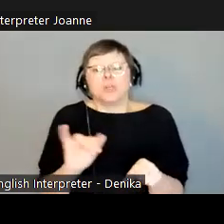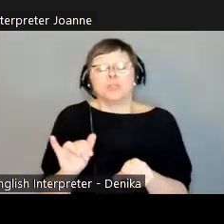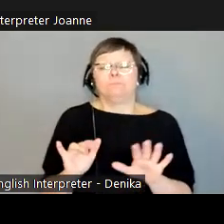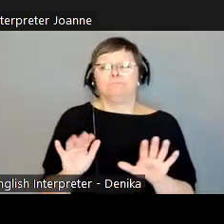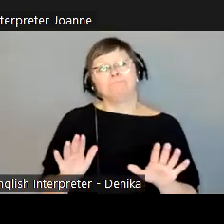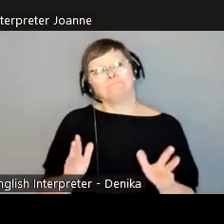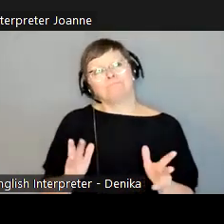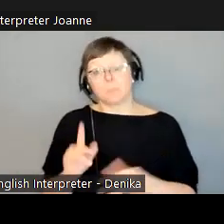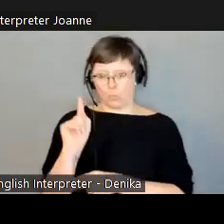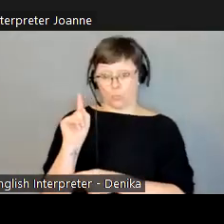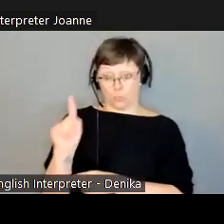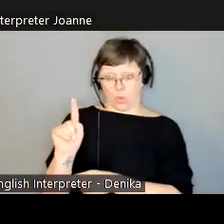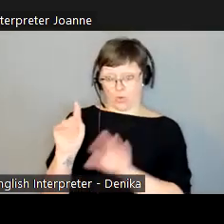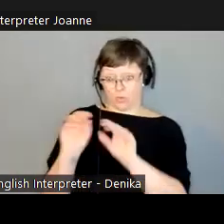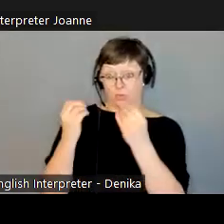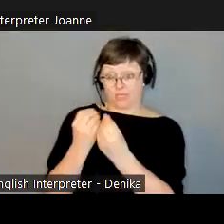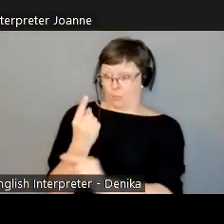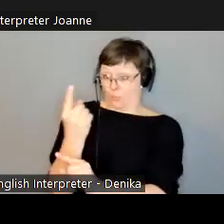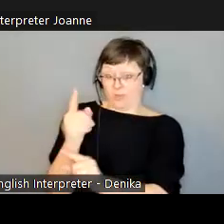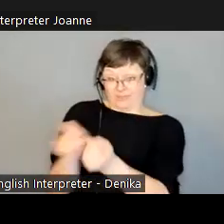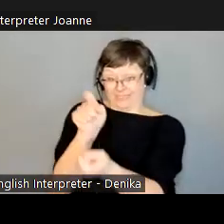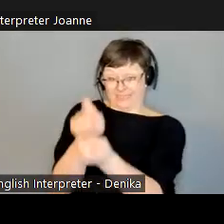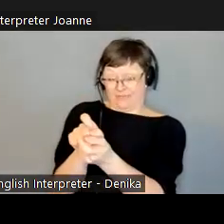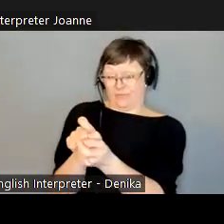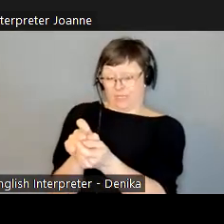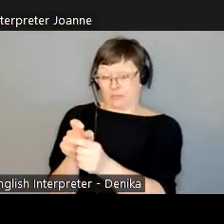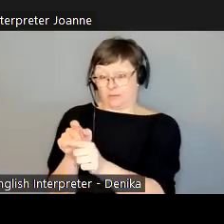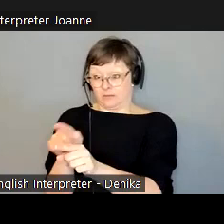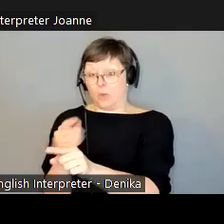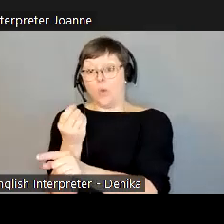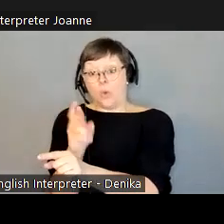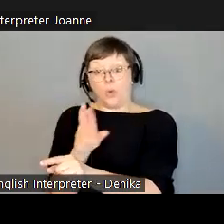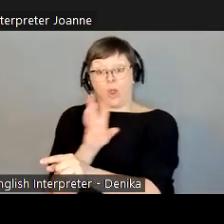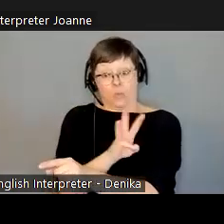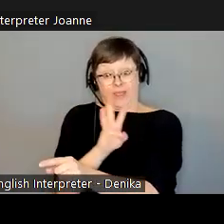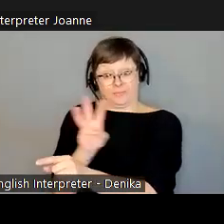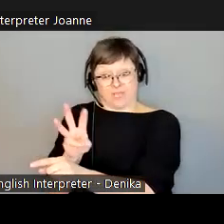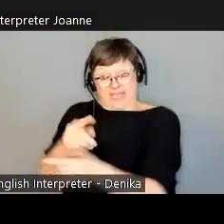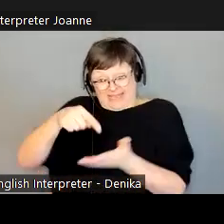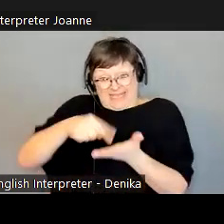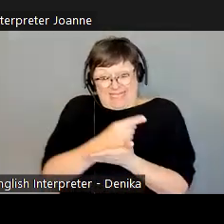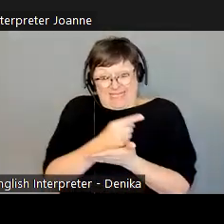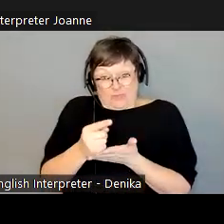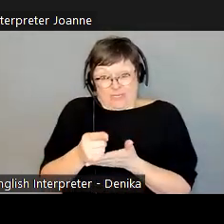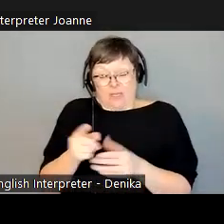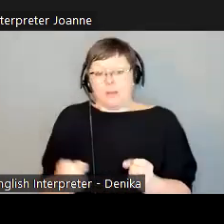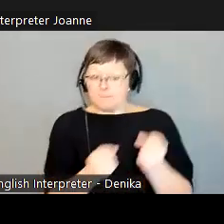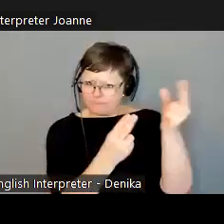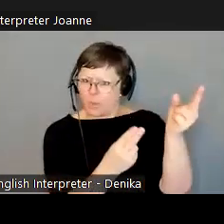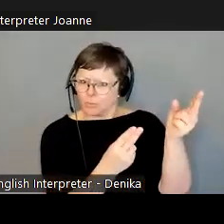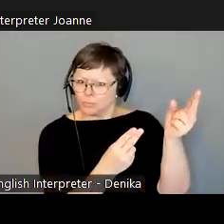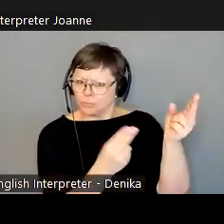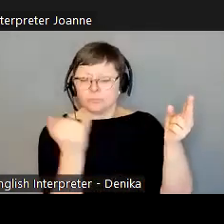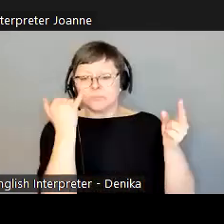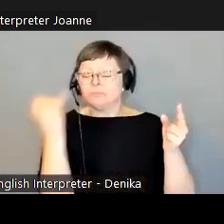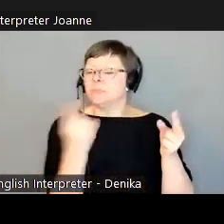one organization or maybe even just a link of your website in the next week. So maybe if somebody is not